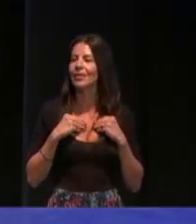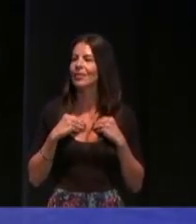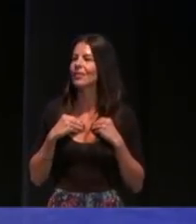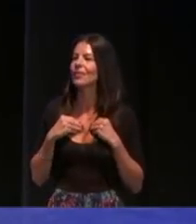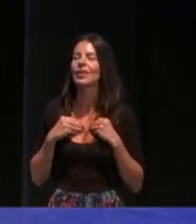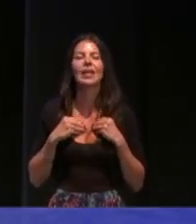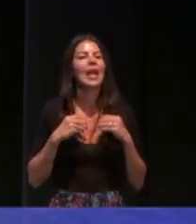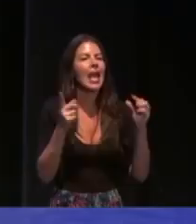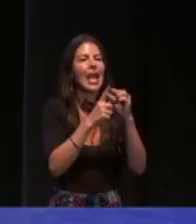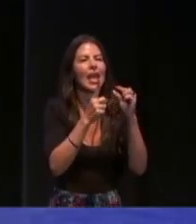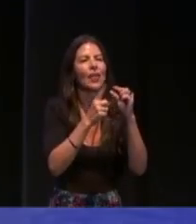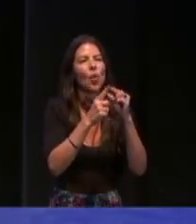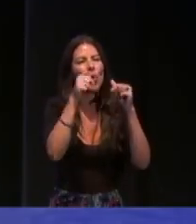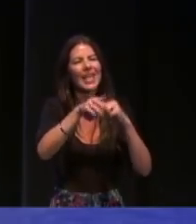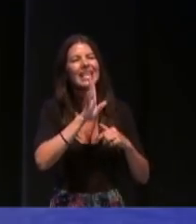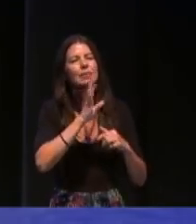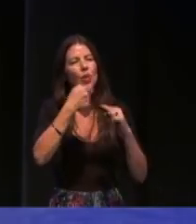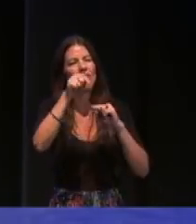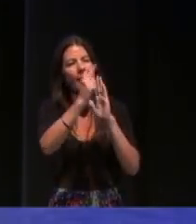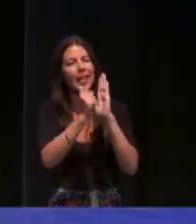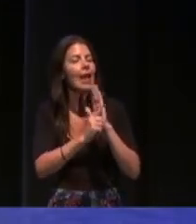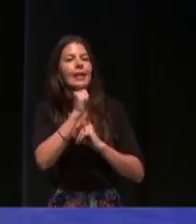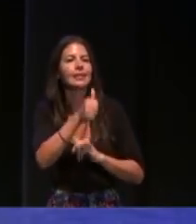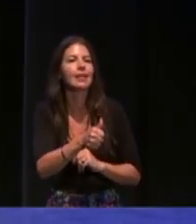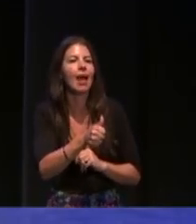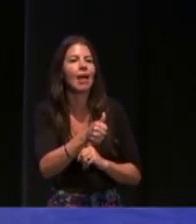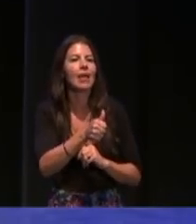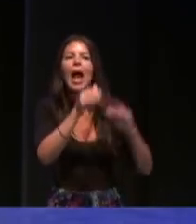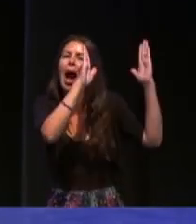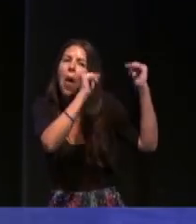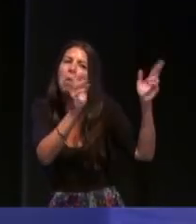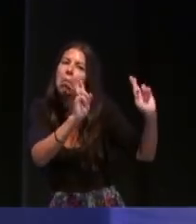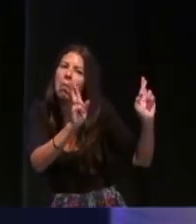And the word that is spoken from this place is a law. It's not a hope.